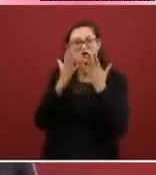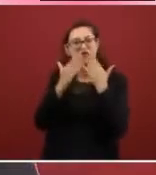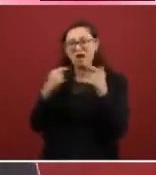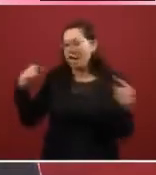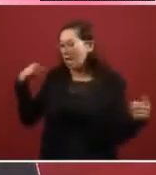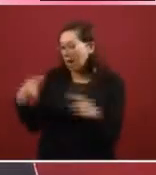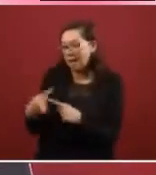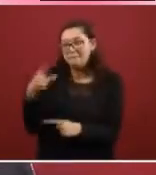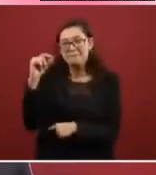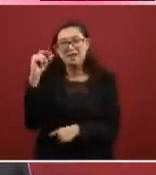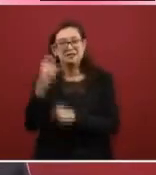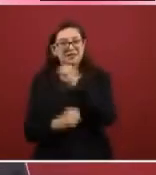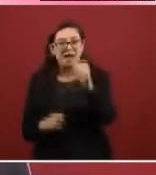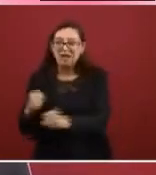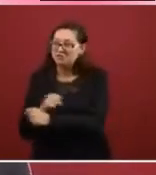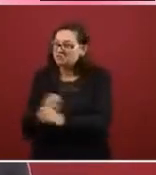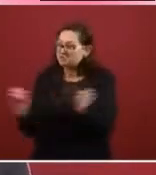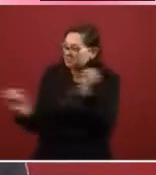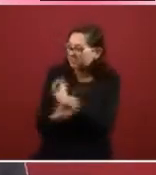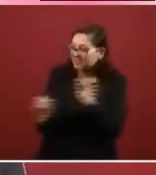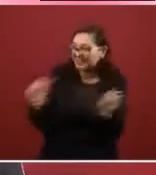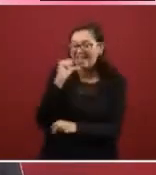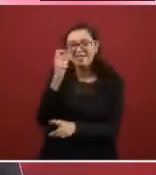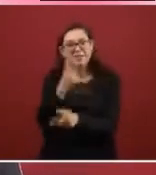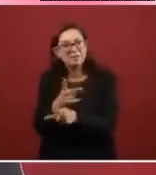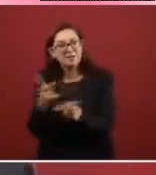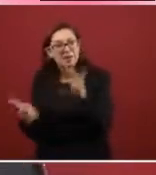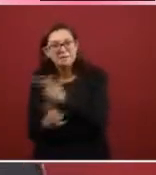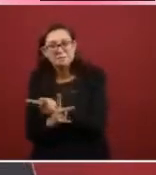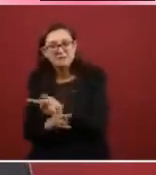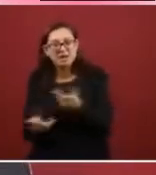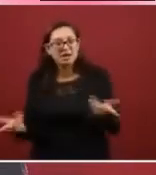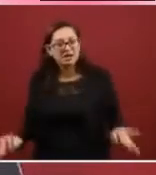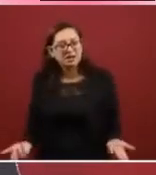20 años. In the 20 years, past 20 years. Bueno,